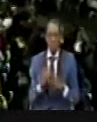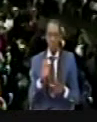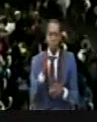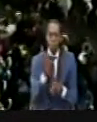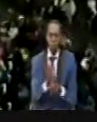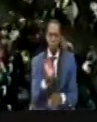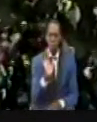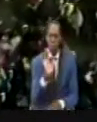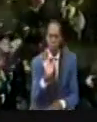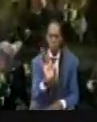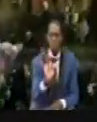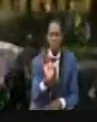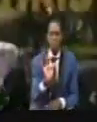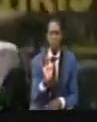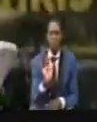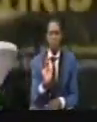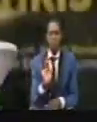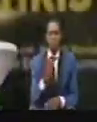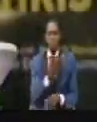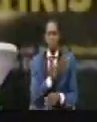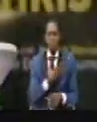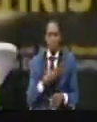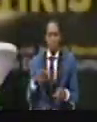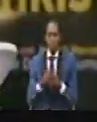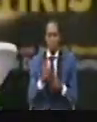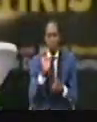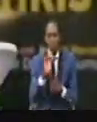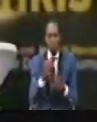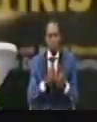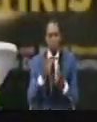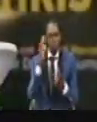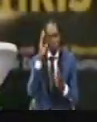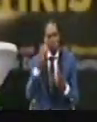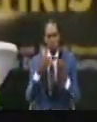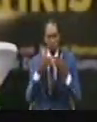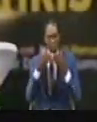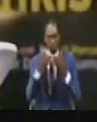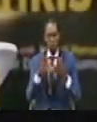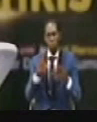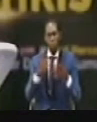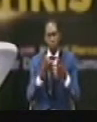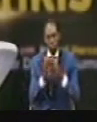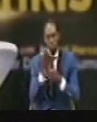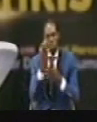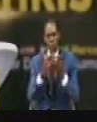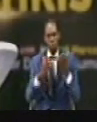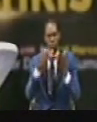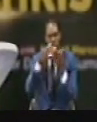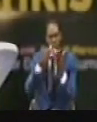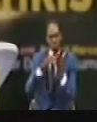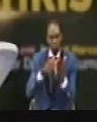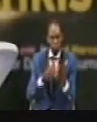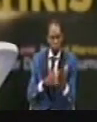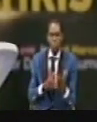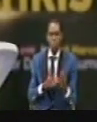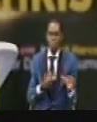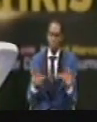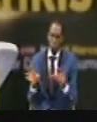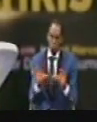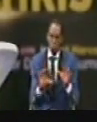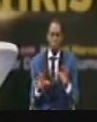now and fill the form so we can assist you further in your new walk with